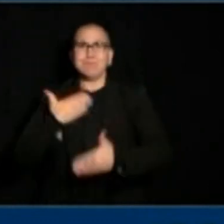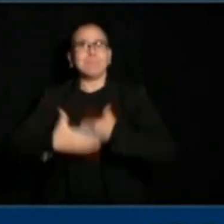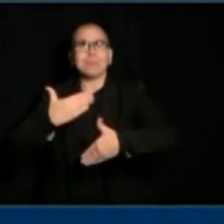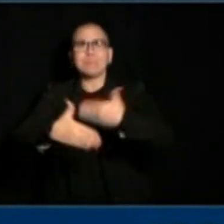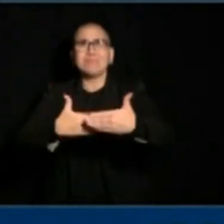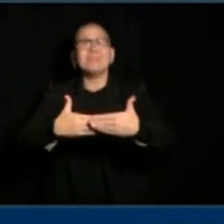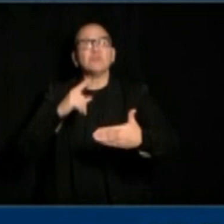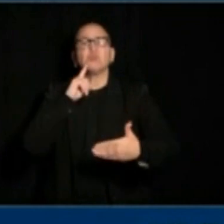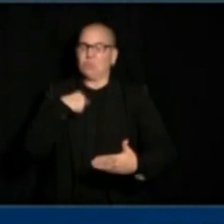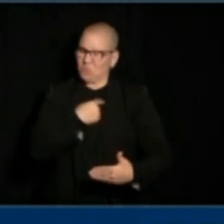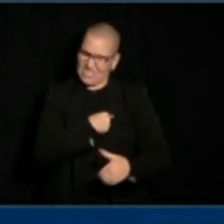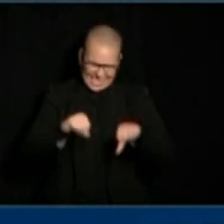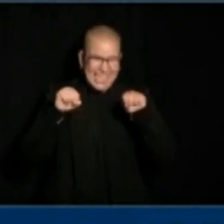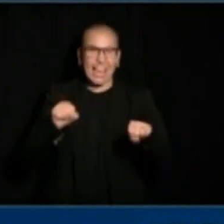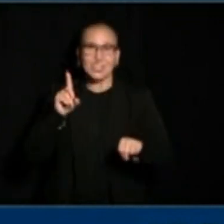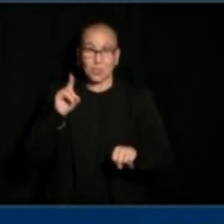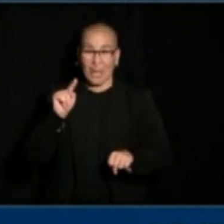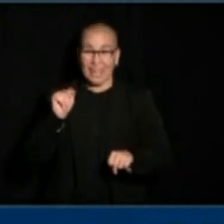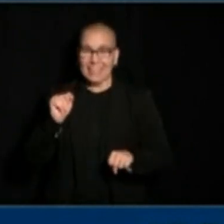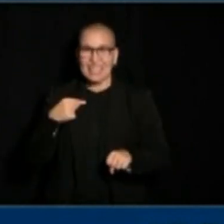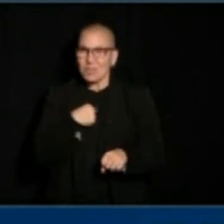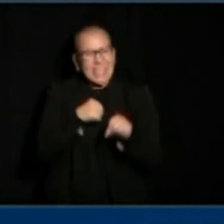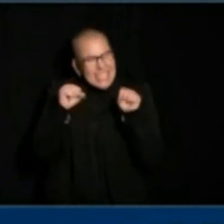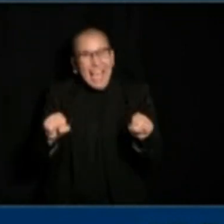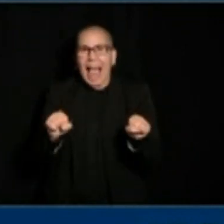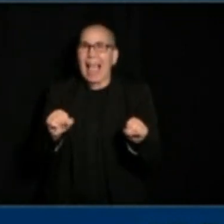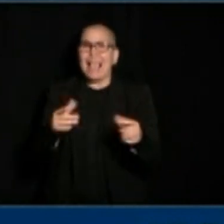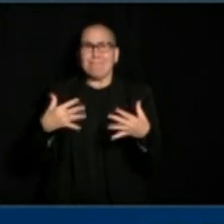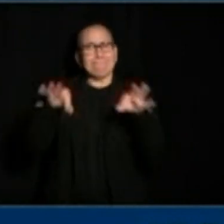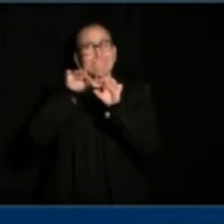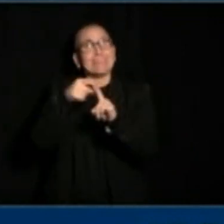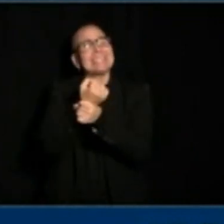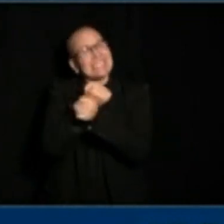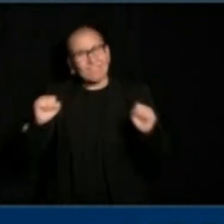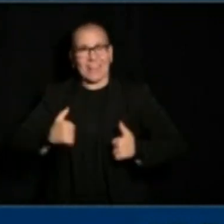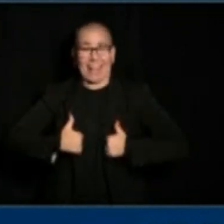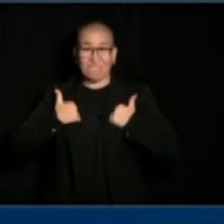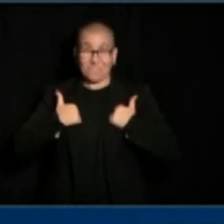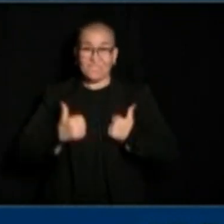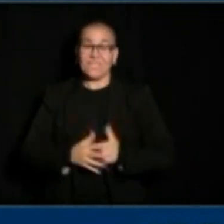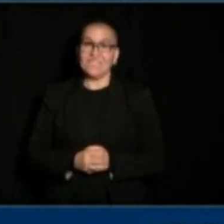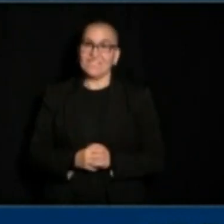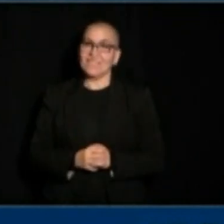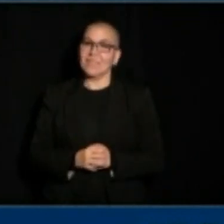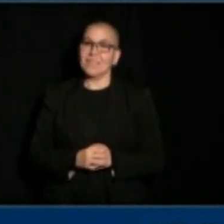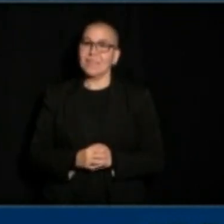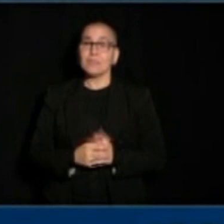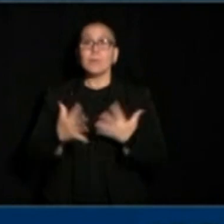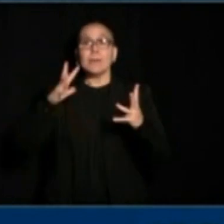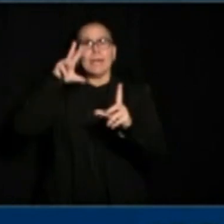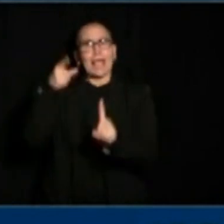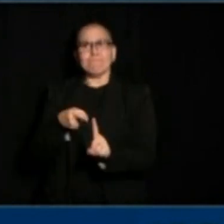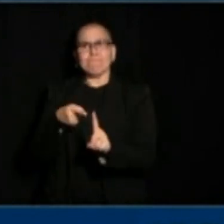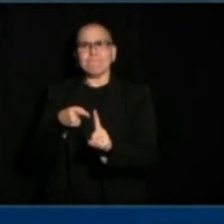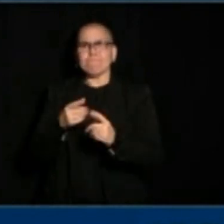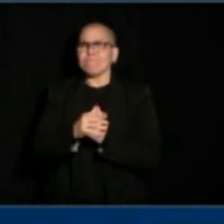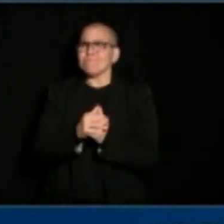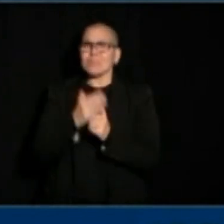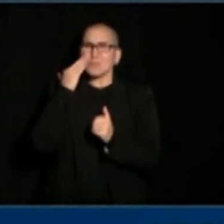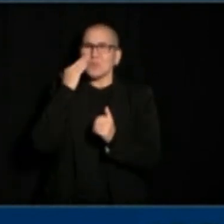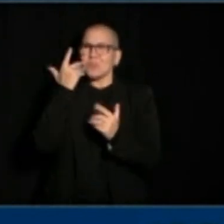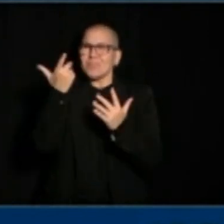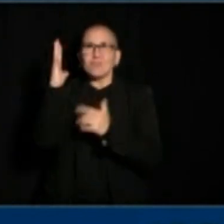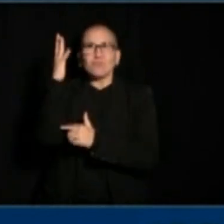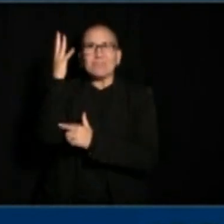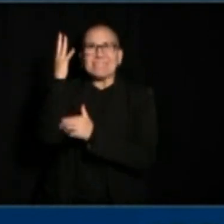We can get this right. We can save lives. And this time, the end side of this is by the time those trees are budding out again and by the